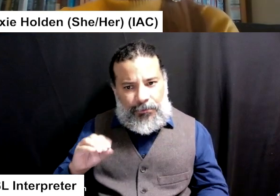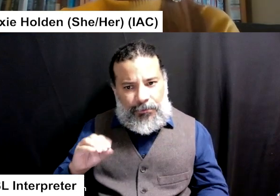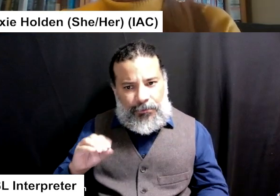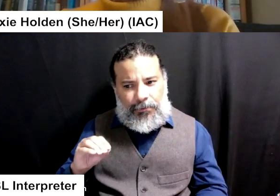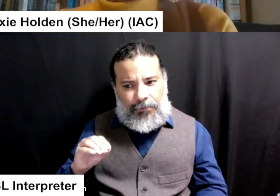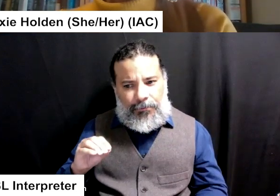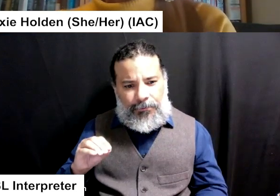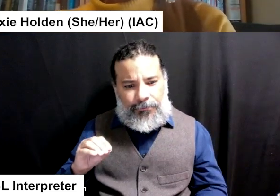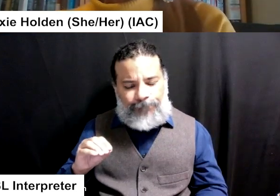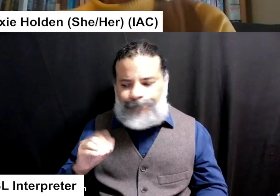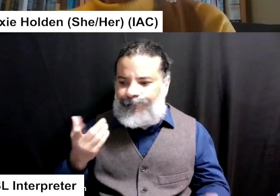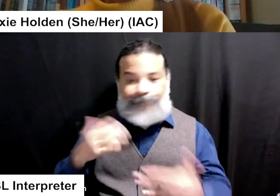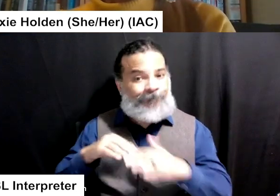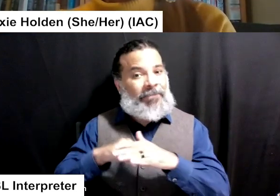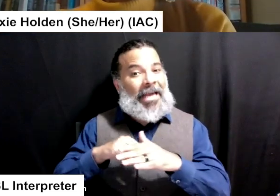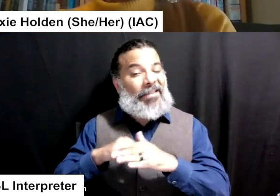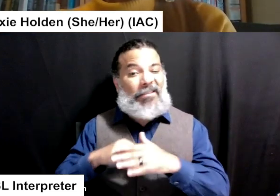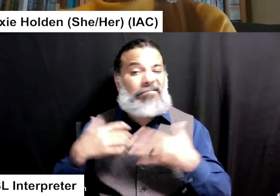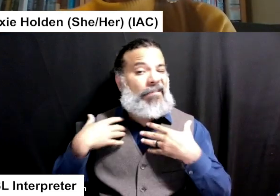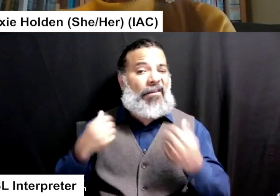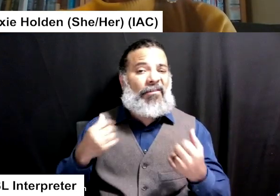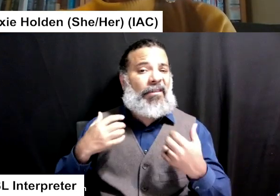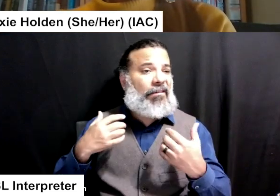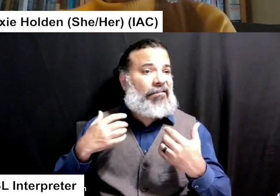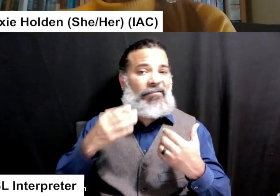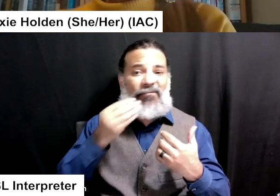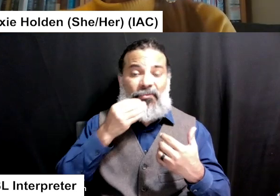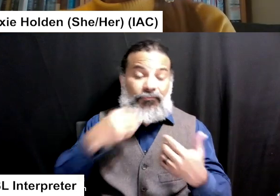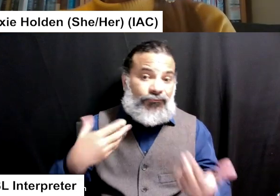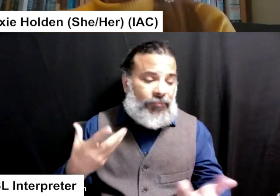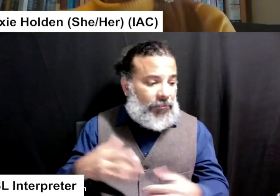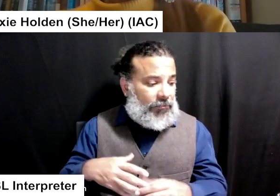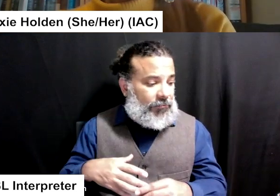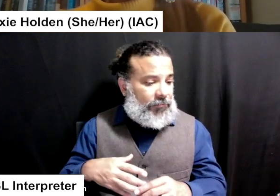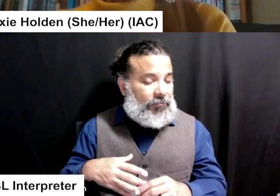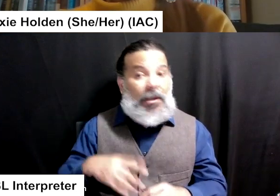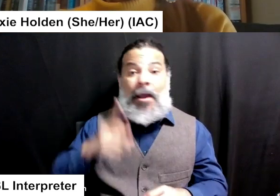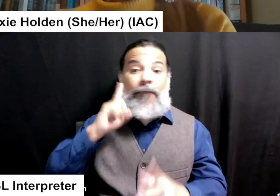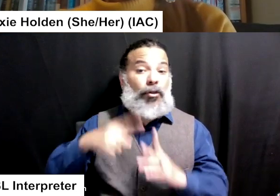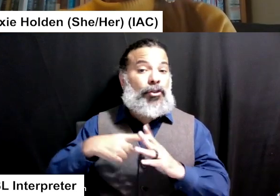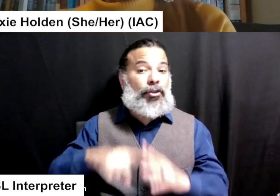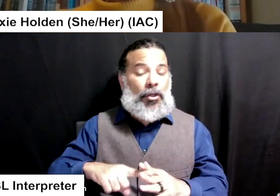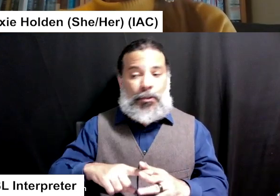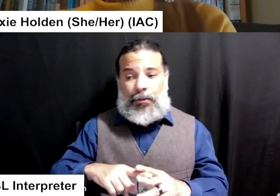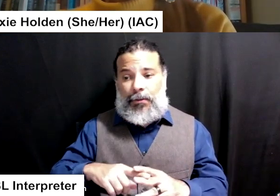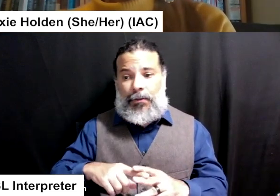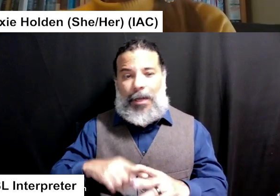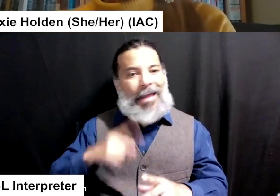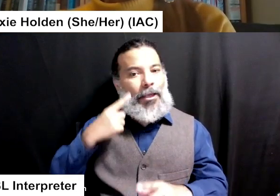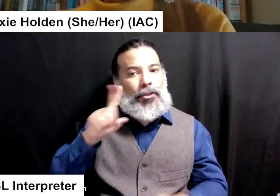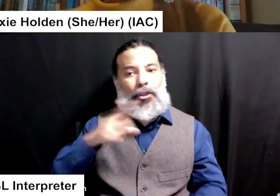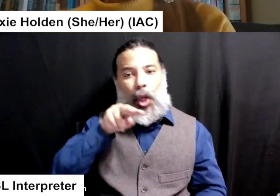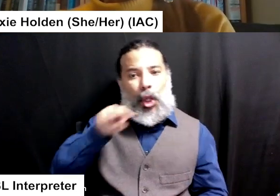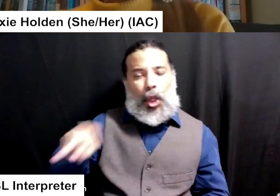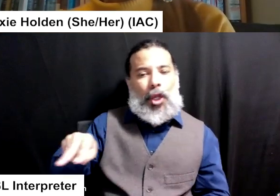just access, healthy food? And I think for starters, you can just look at